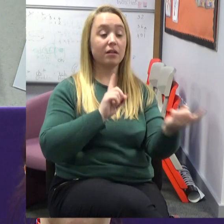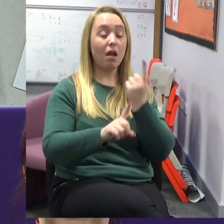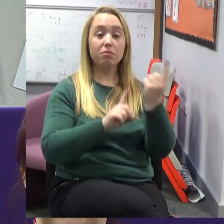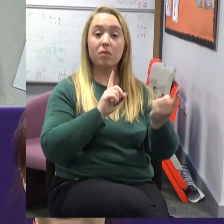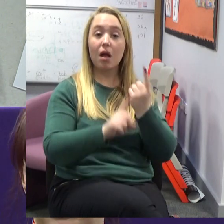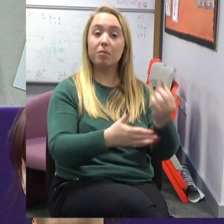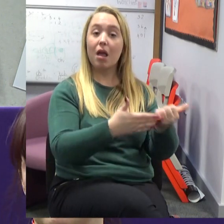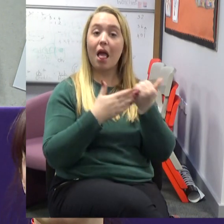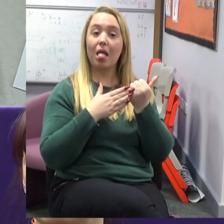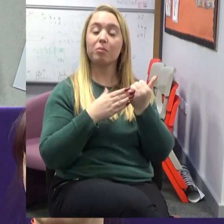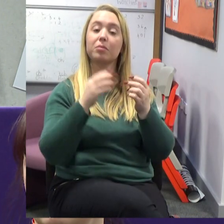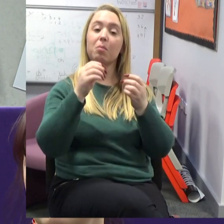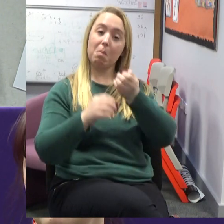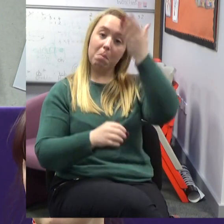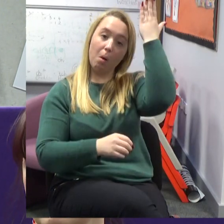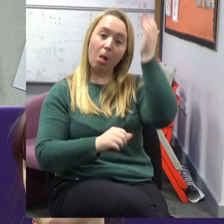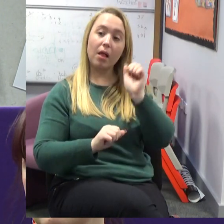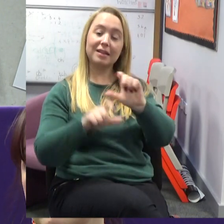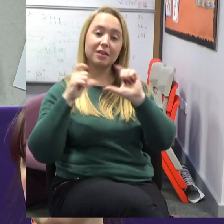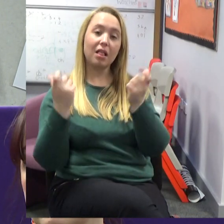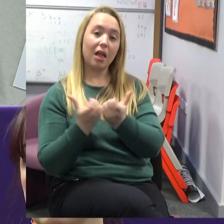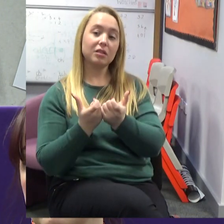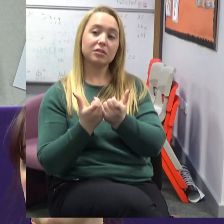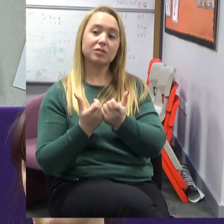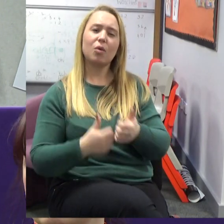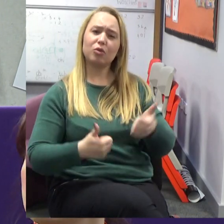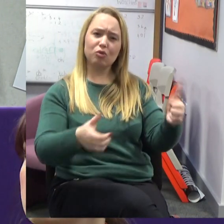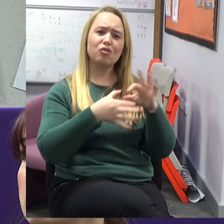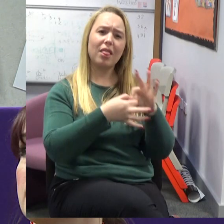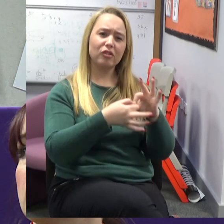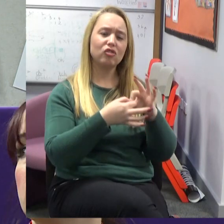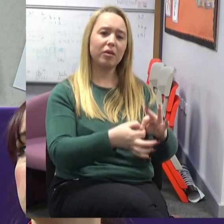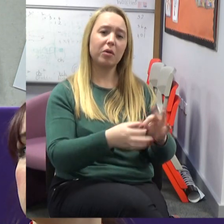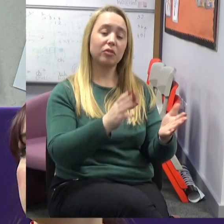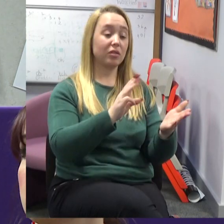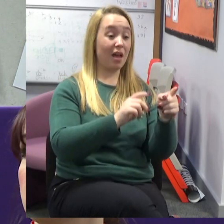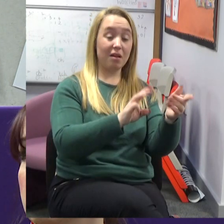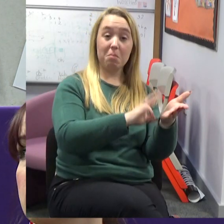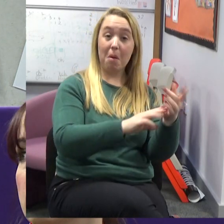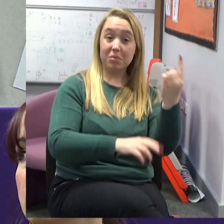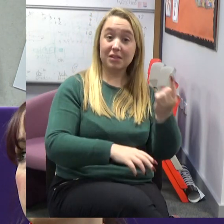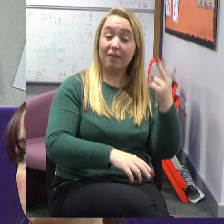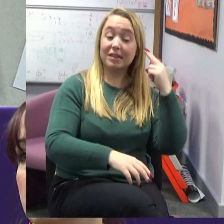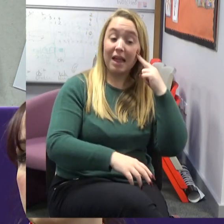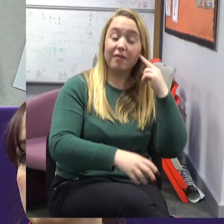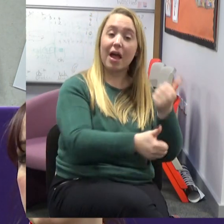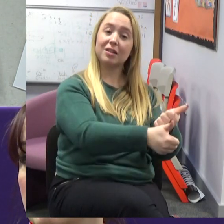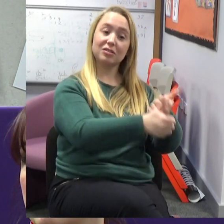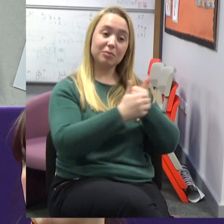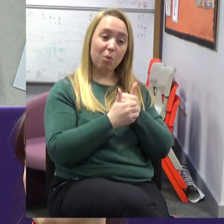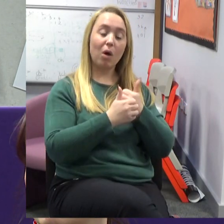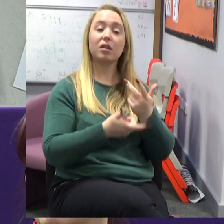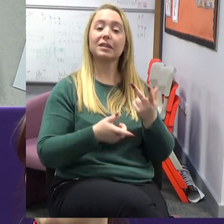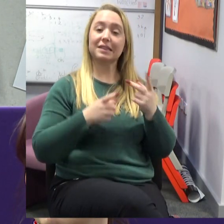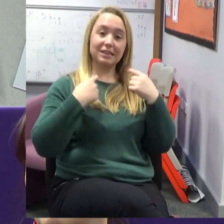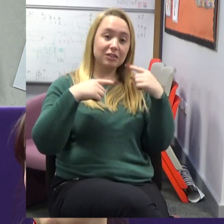class. So again, that's quite a good parent relationship with the school, because it's a parent actually willing to come in and support another teacher in helping other